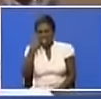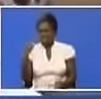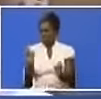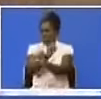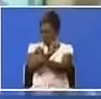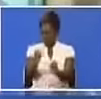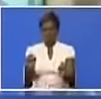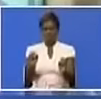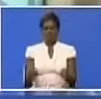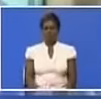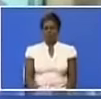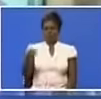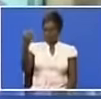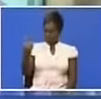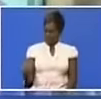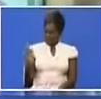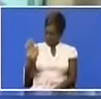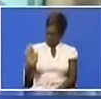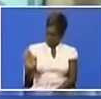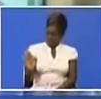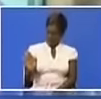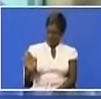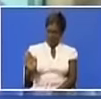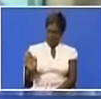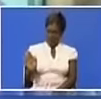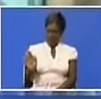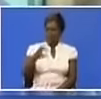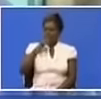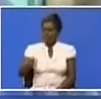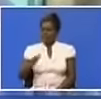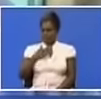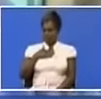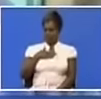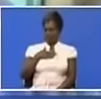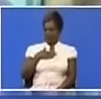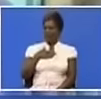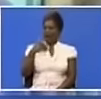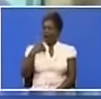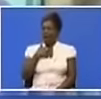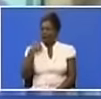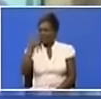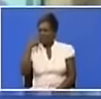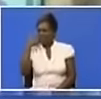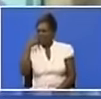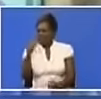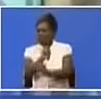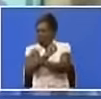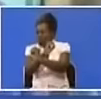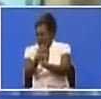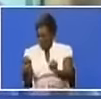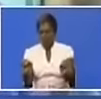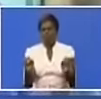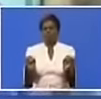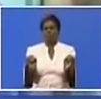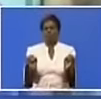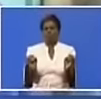sickly. Na hiyo mtoto wa nini wa kijana yangu hana nini ugonjwa mwingine.